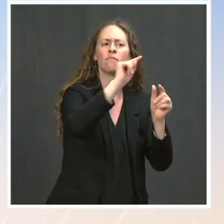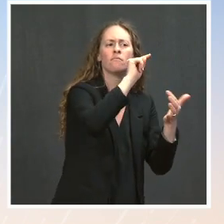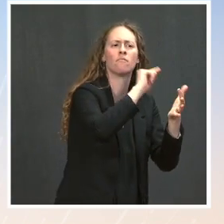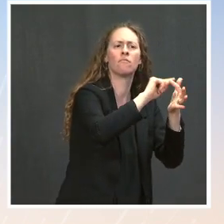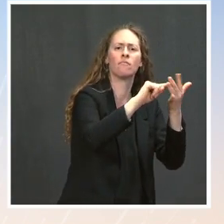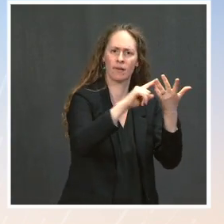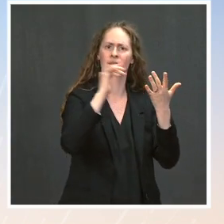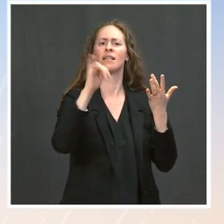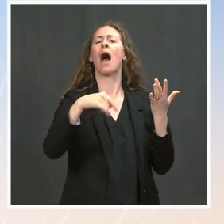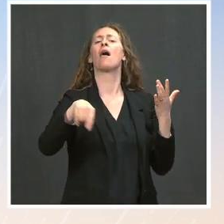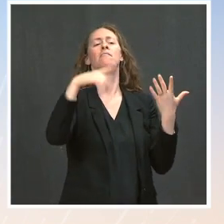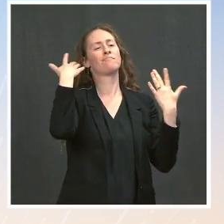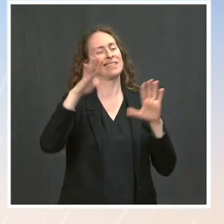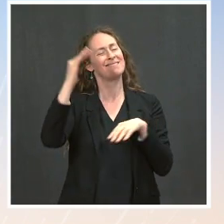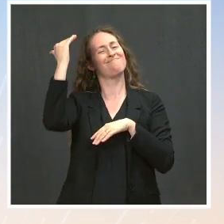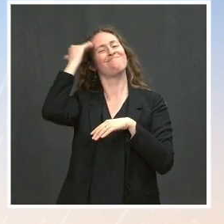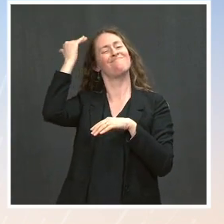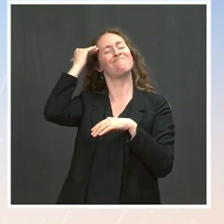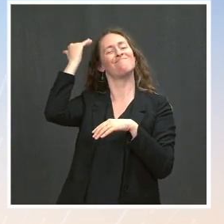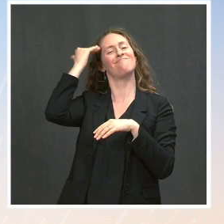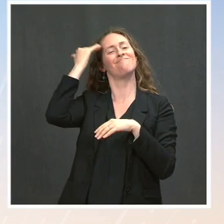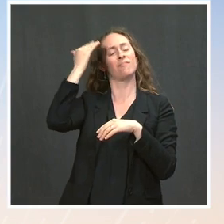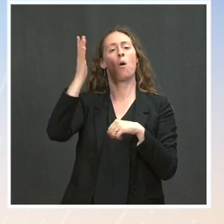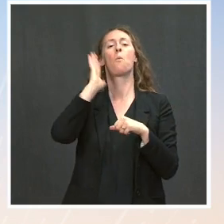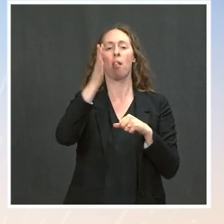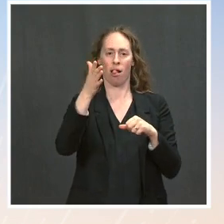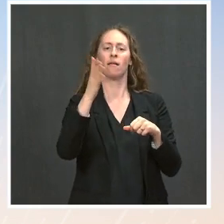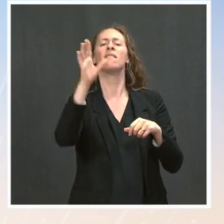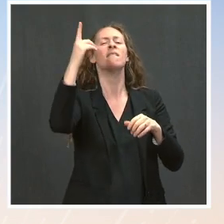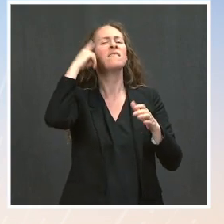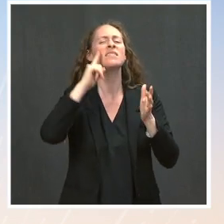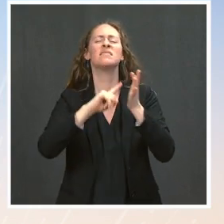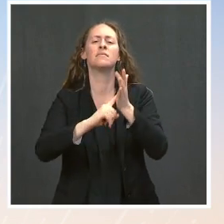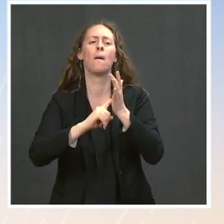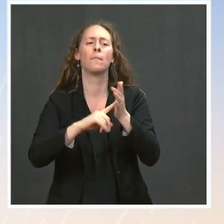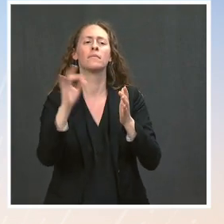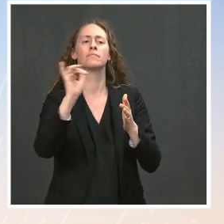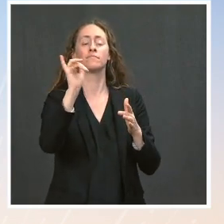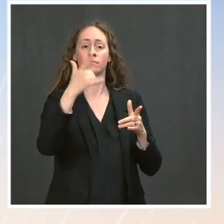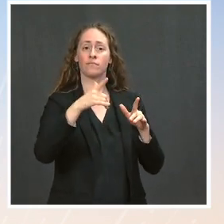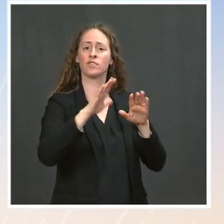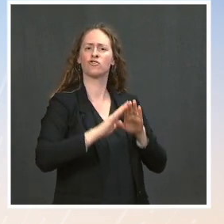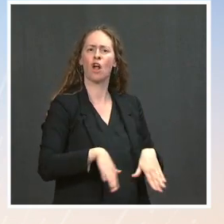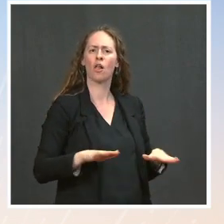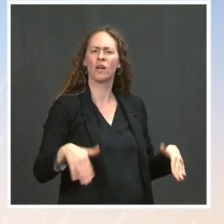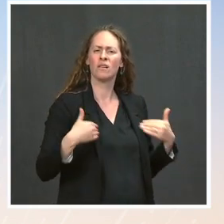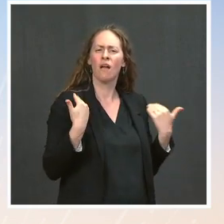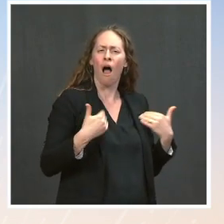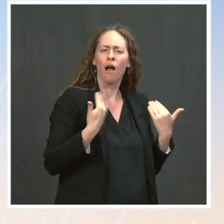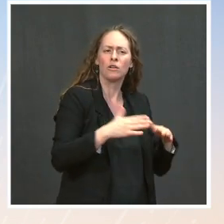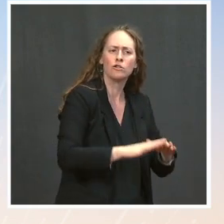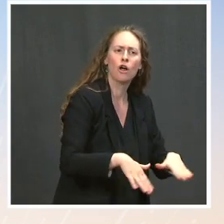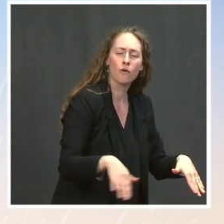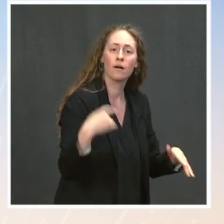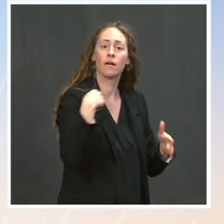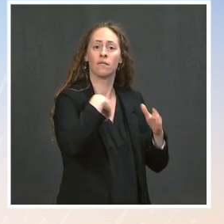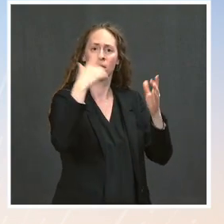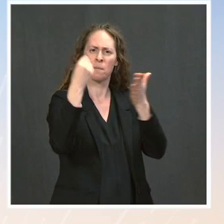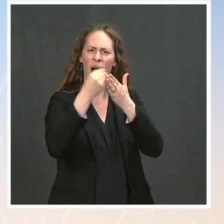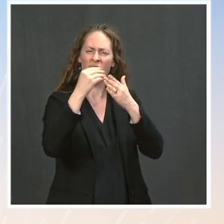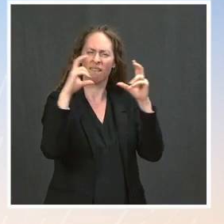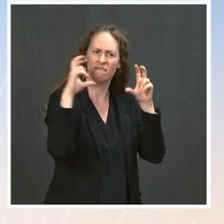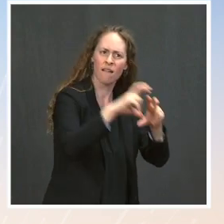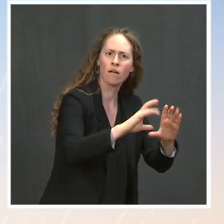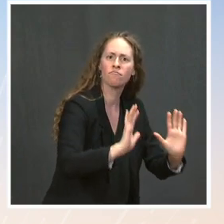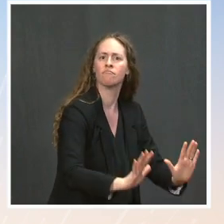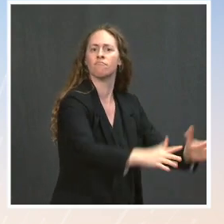evidence, empirical evidence, that investments, for example, in early childhood and in our children return